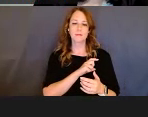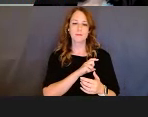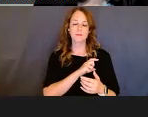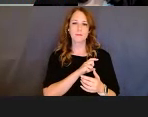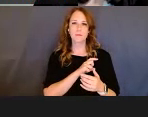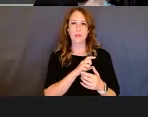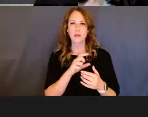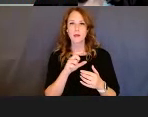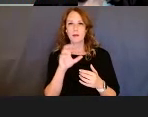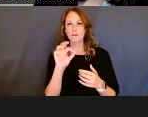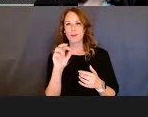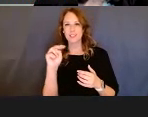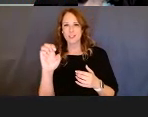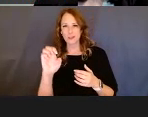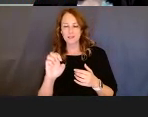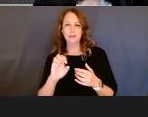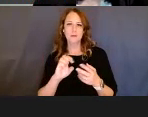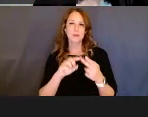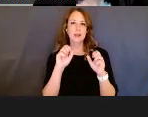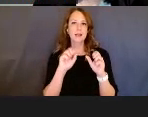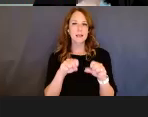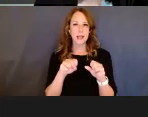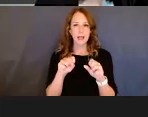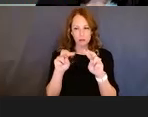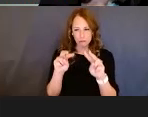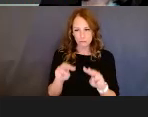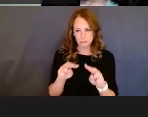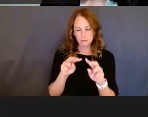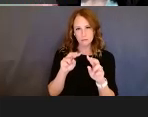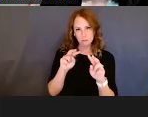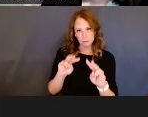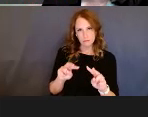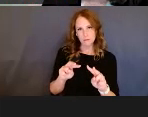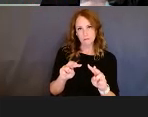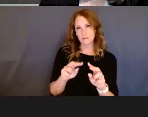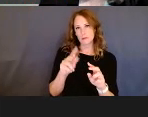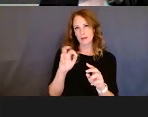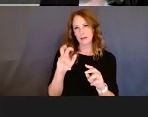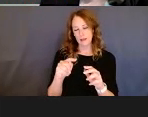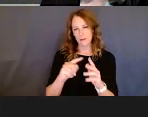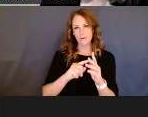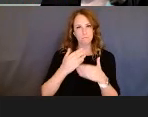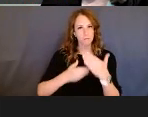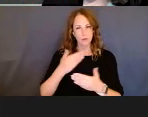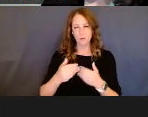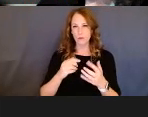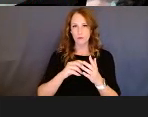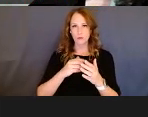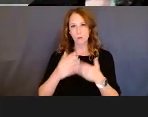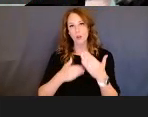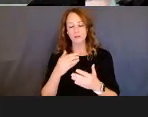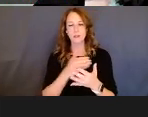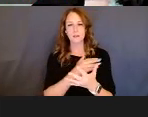forensic nurse examiners to track a sexual assault evidence kit throughout the process. So from the moment it's collected at the